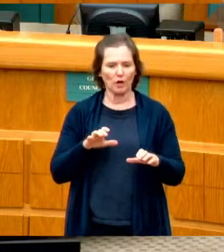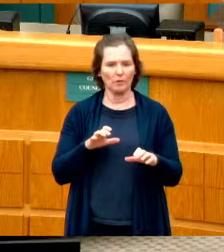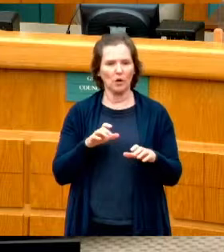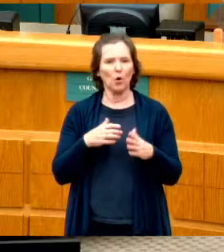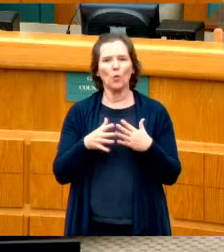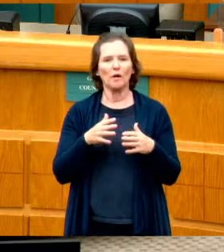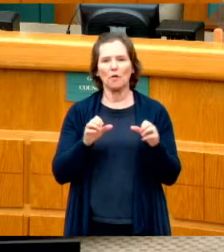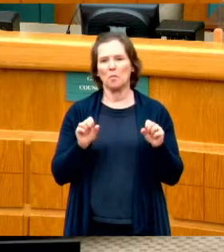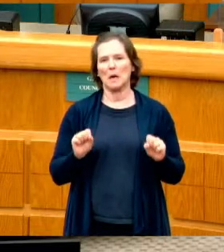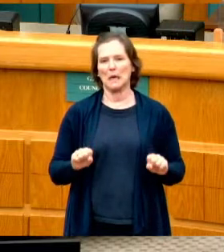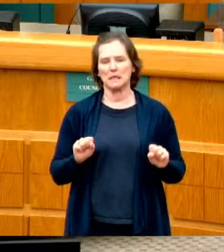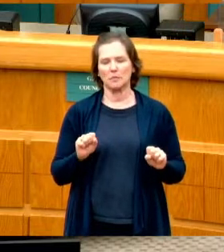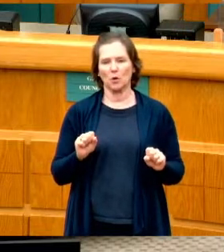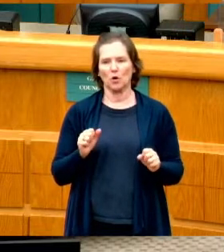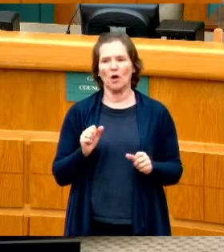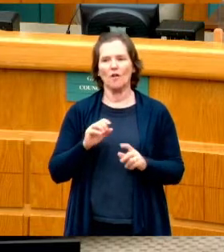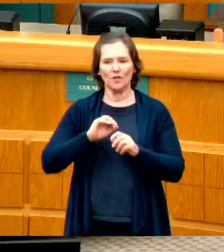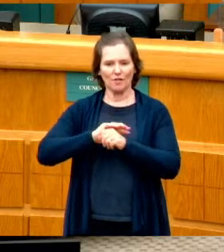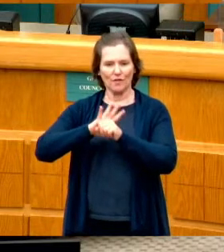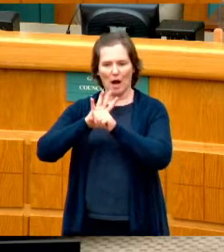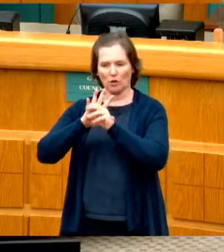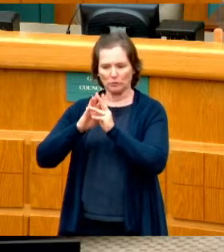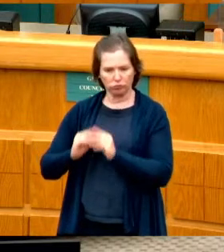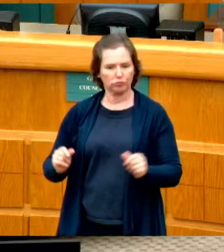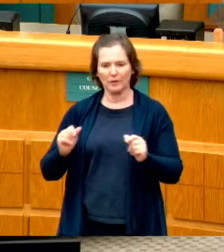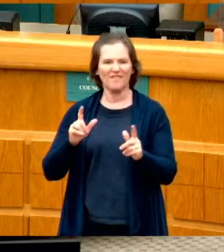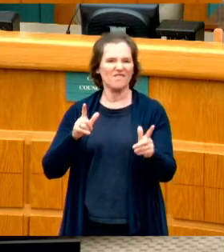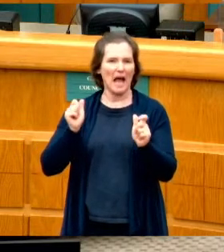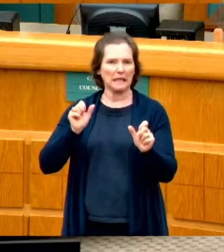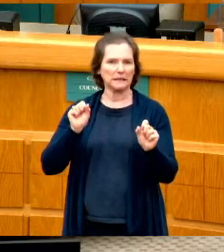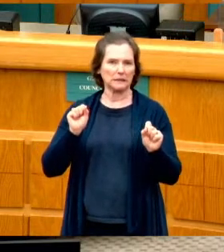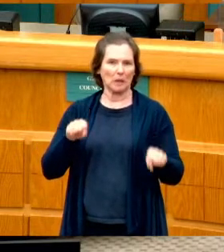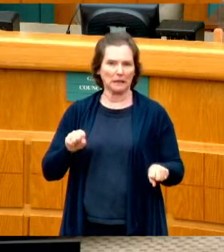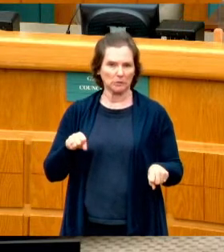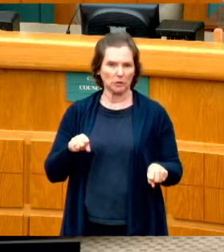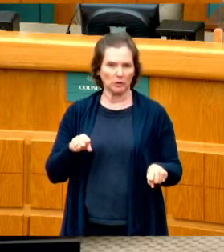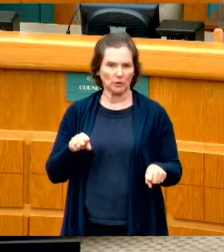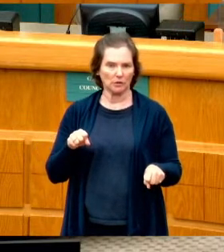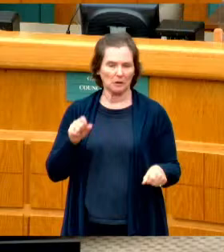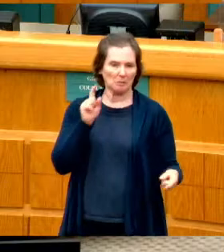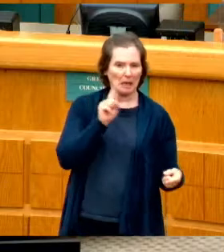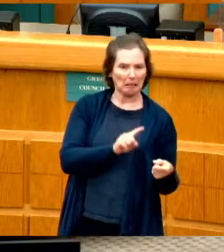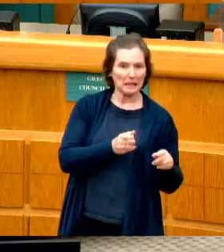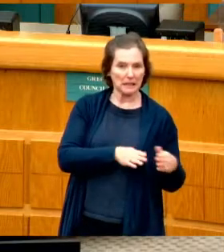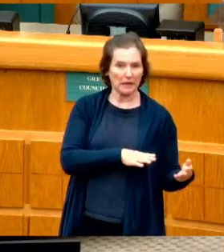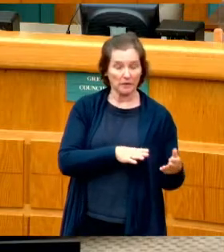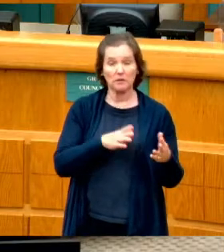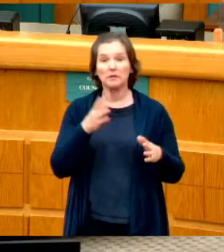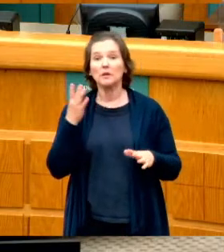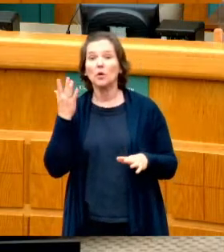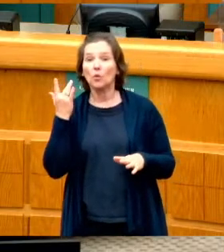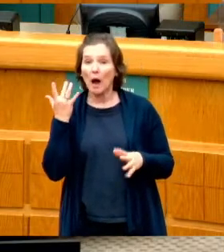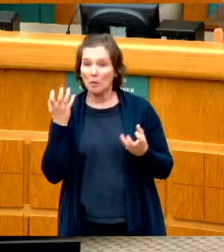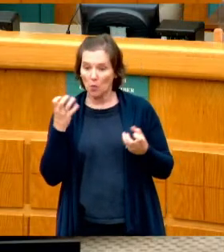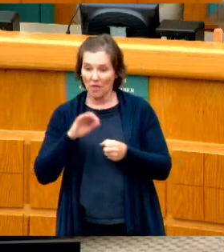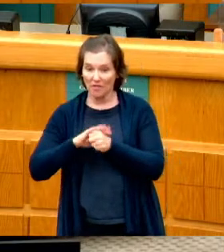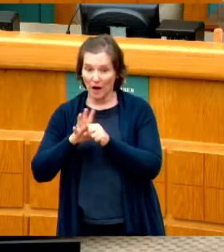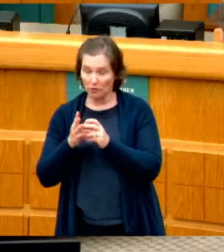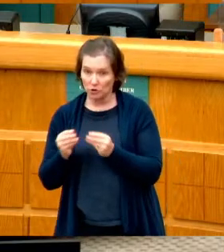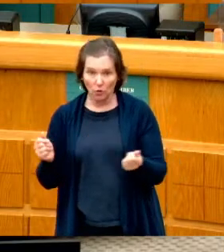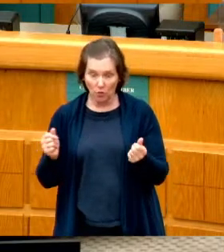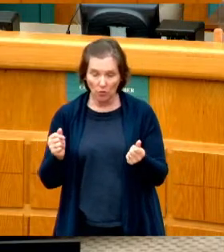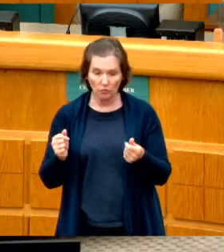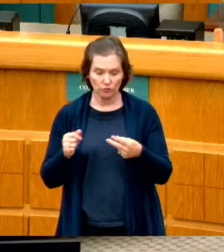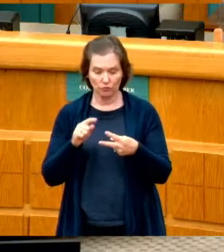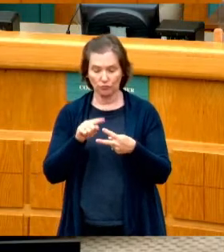the virus as quickly as possible. The reason we're trying to suppress the virus is twofold. One is the